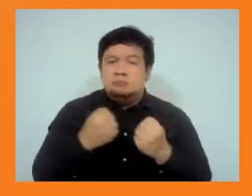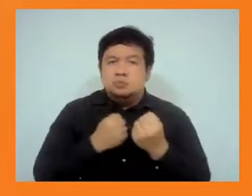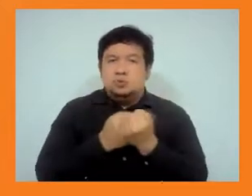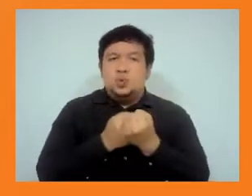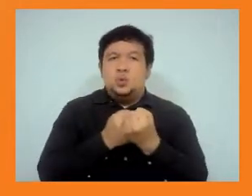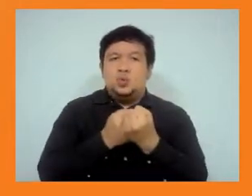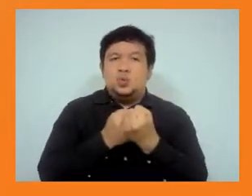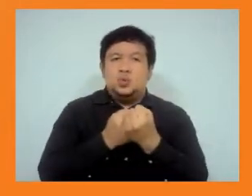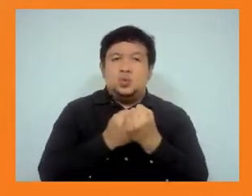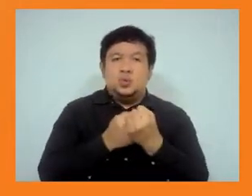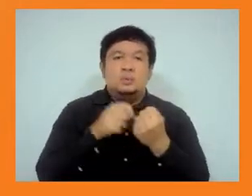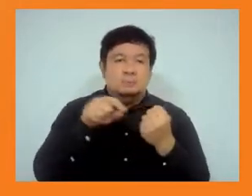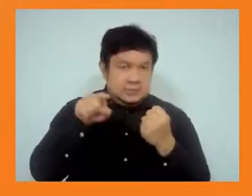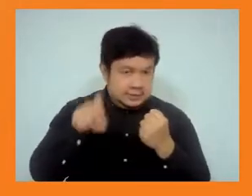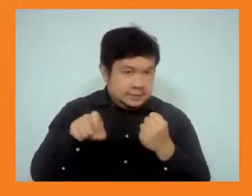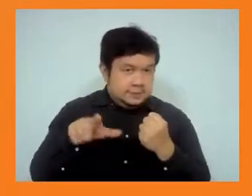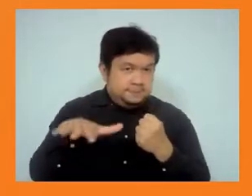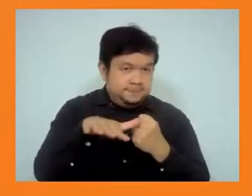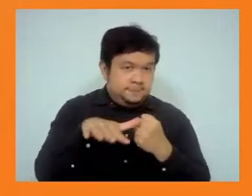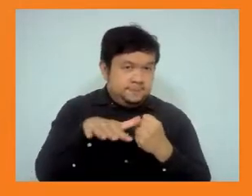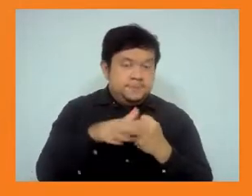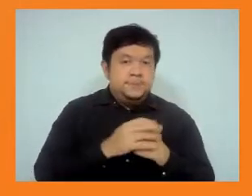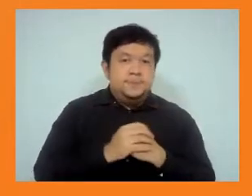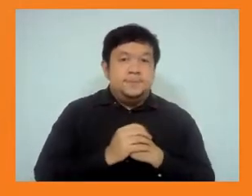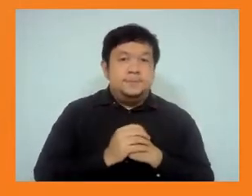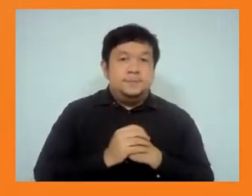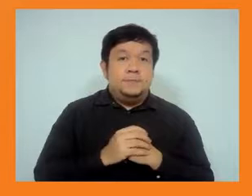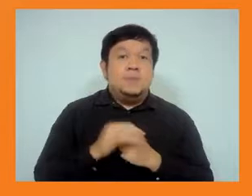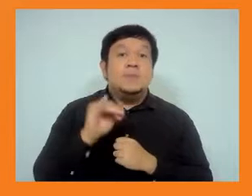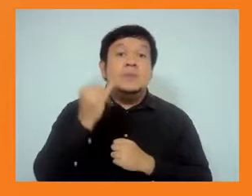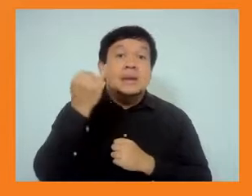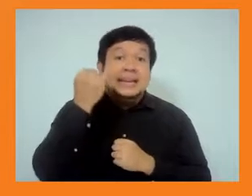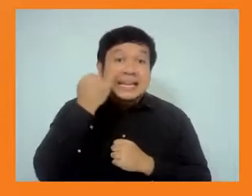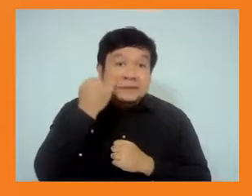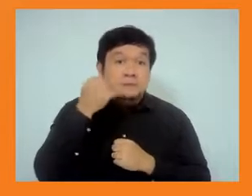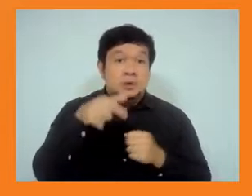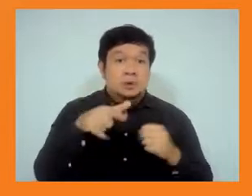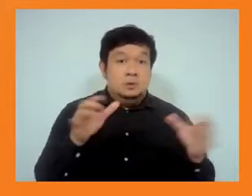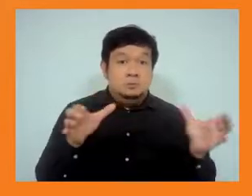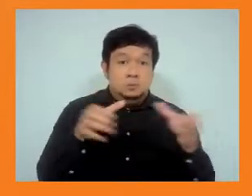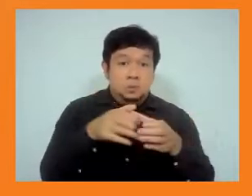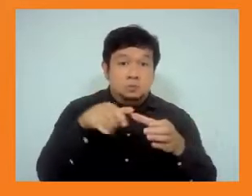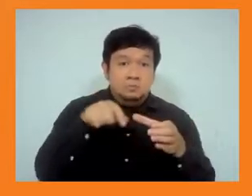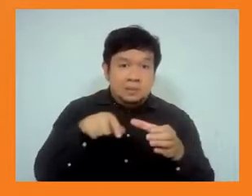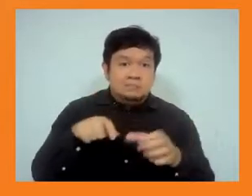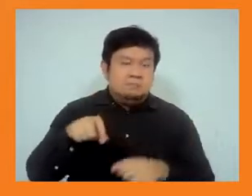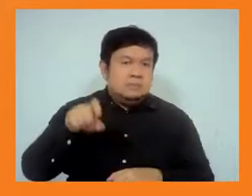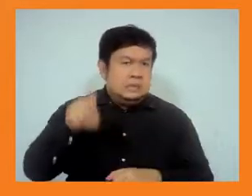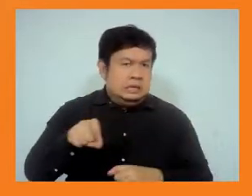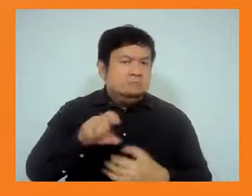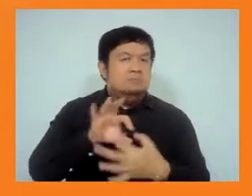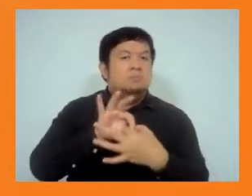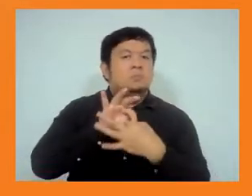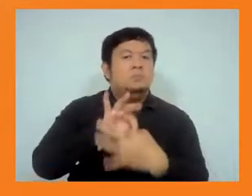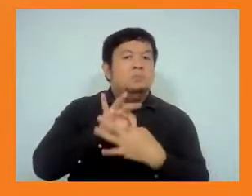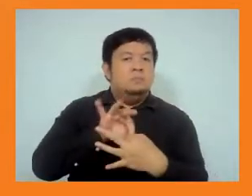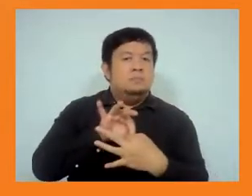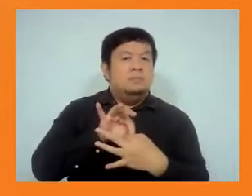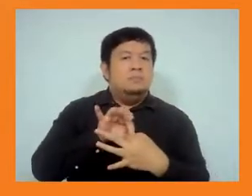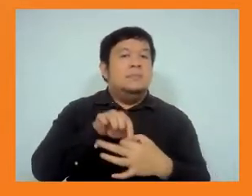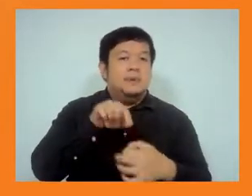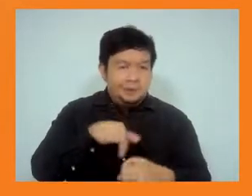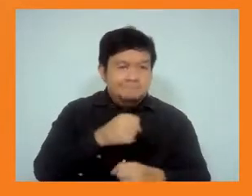more integrated approach to assessing and managing environmental and social risks. The current policy, as I think